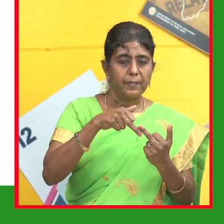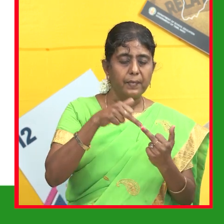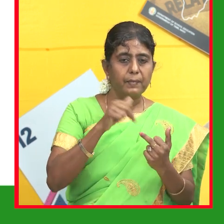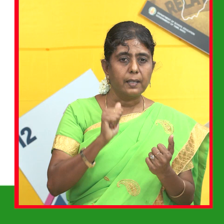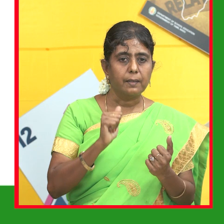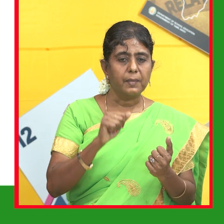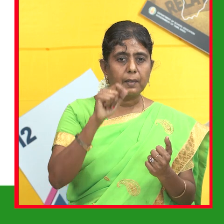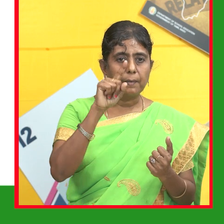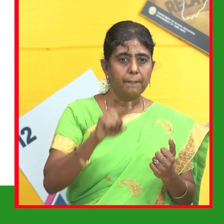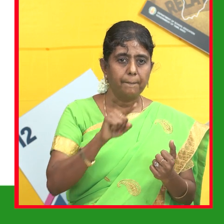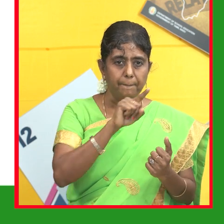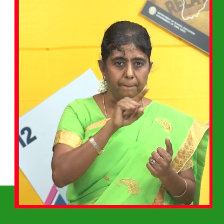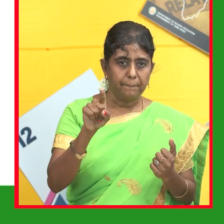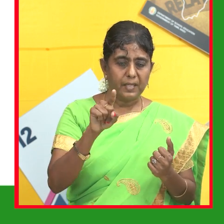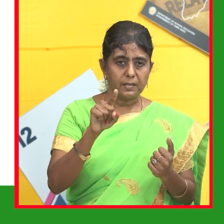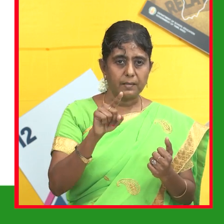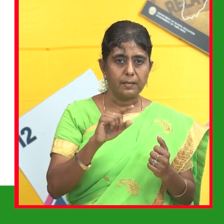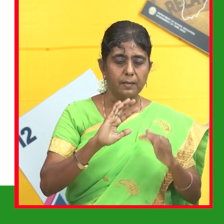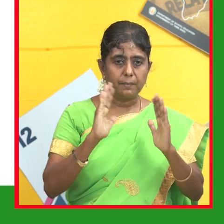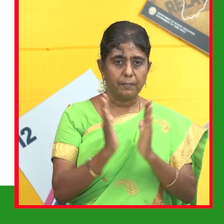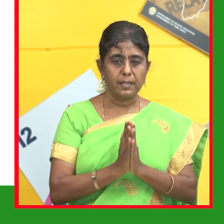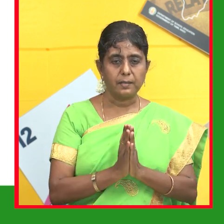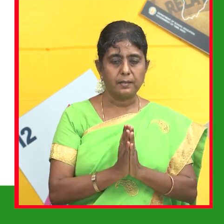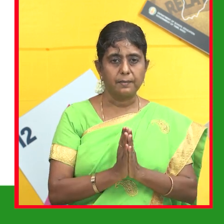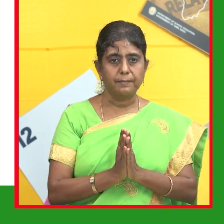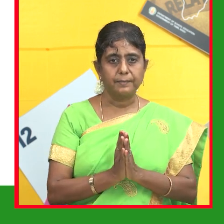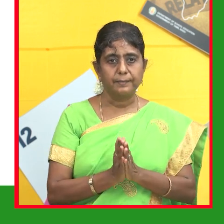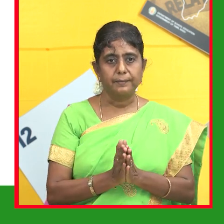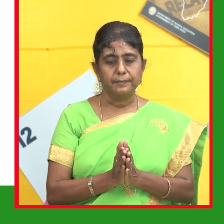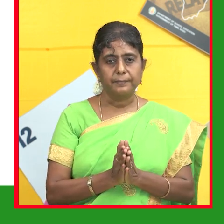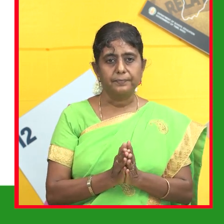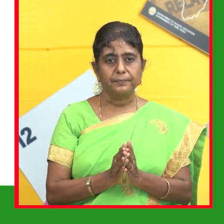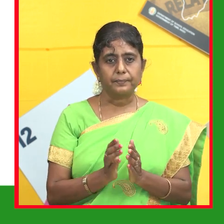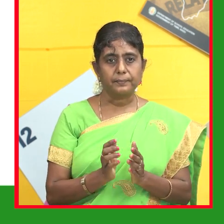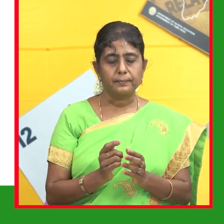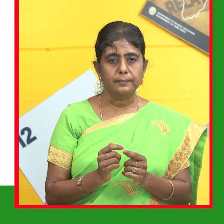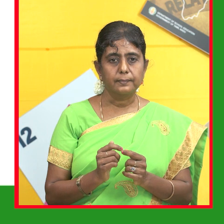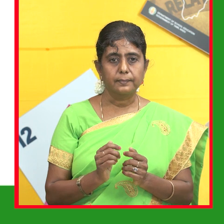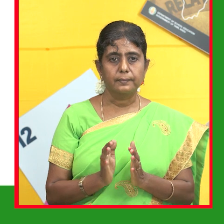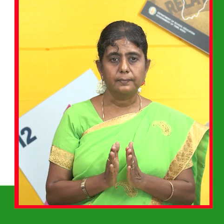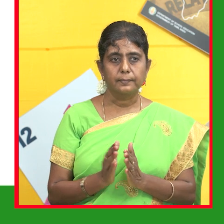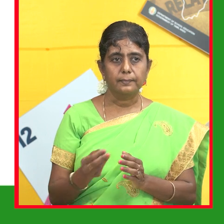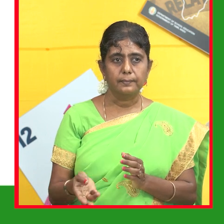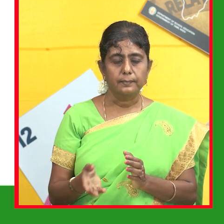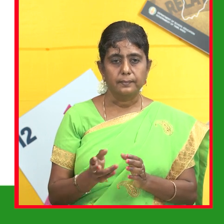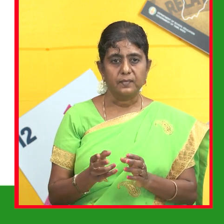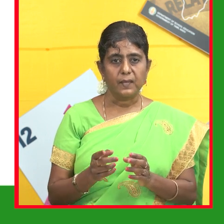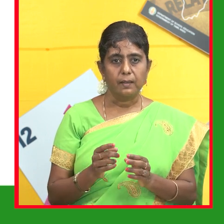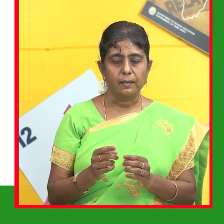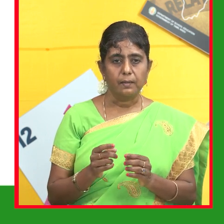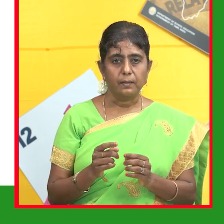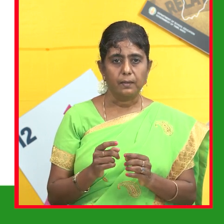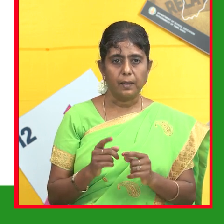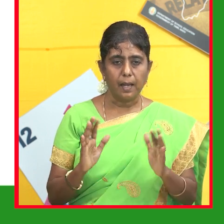middle. What symbol is given, that operation only you have to do. Here you see the symbol plus is given. So